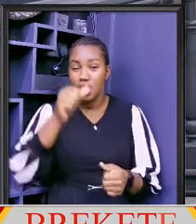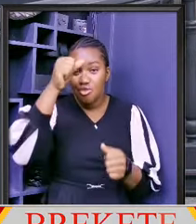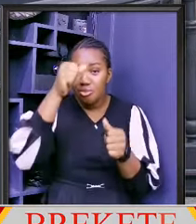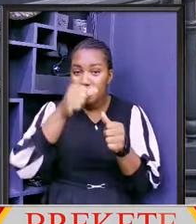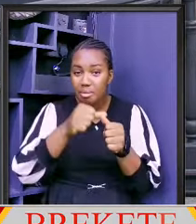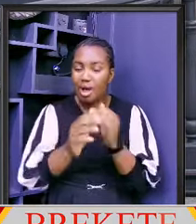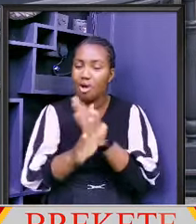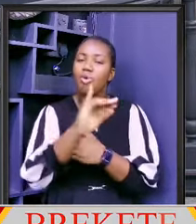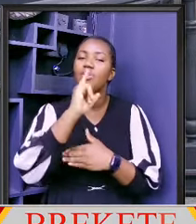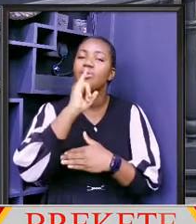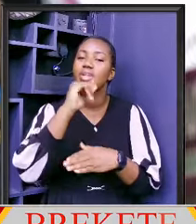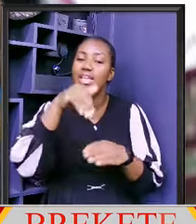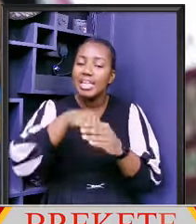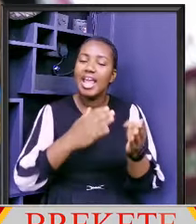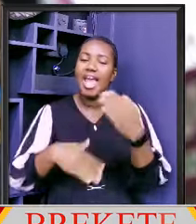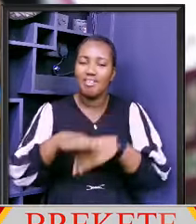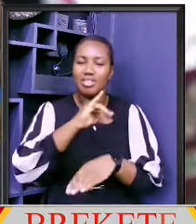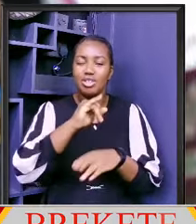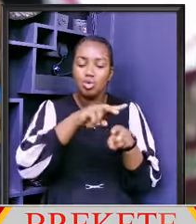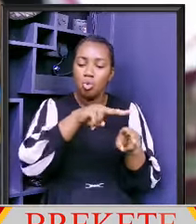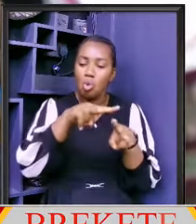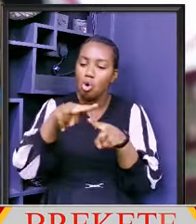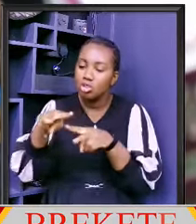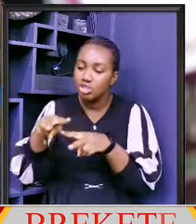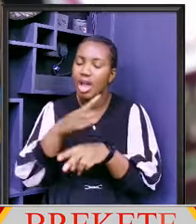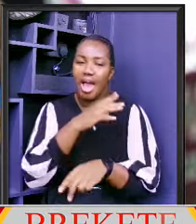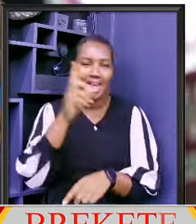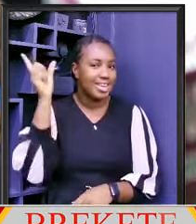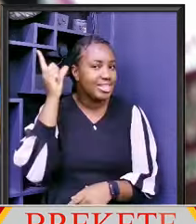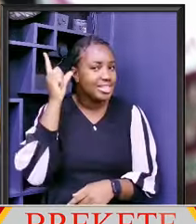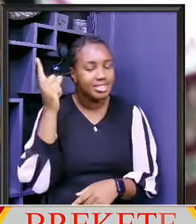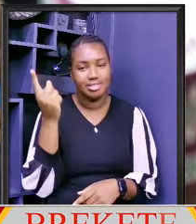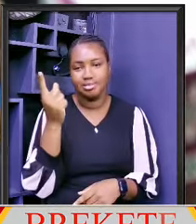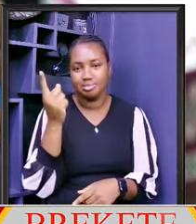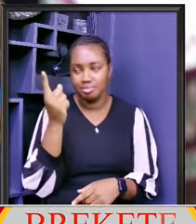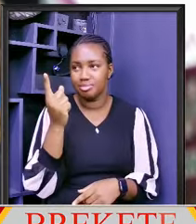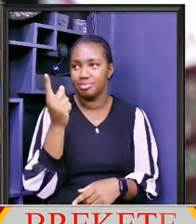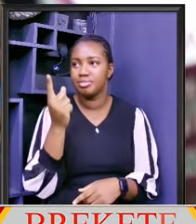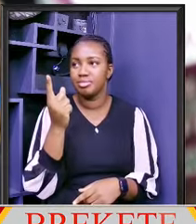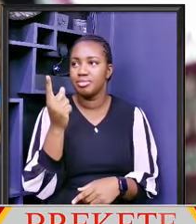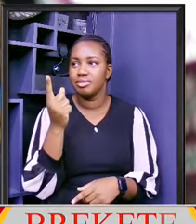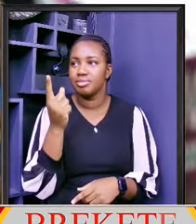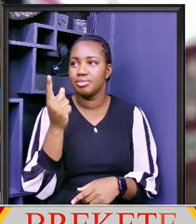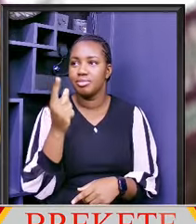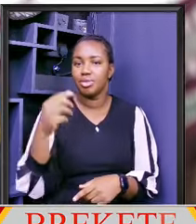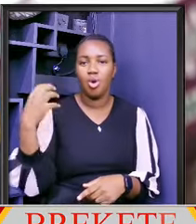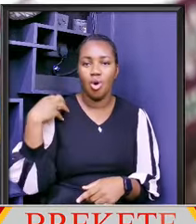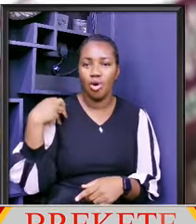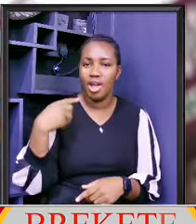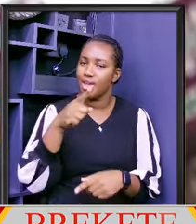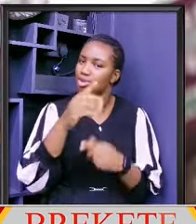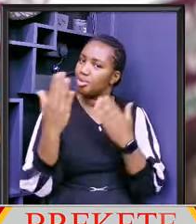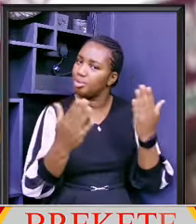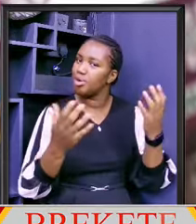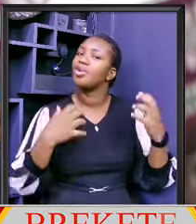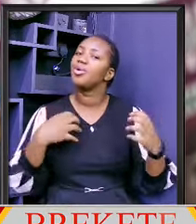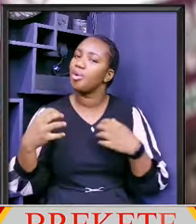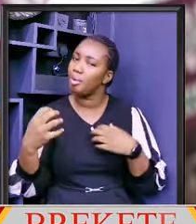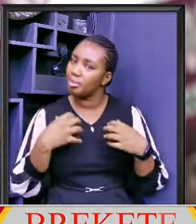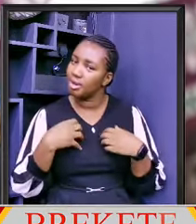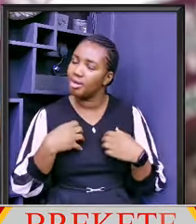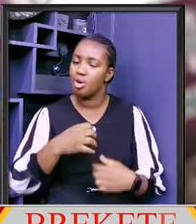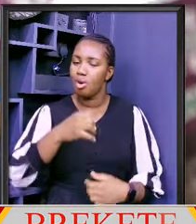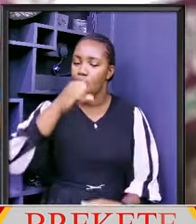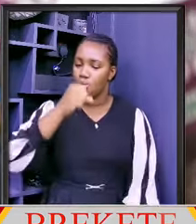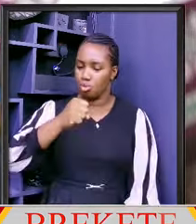Remember, God in heaven is watching and listening to us. Augusta, now you carry complaint. Come, hold the